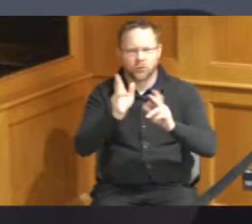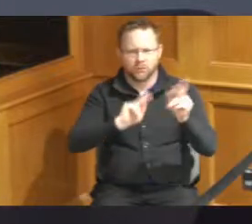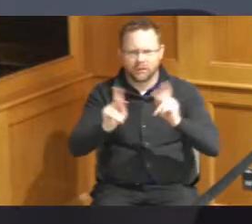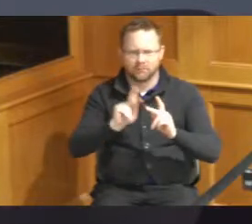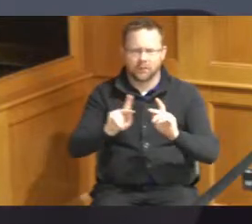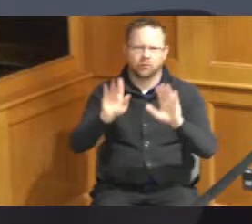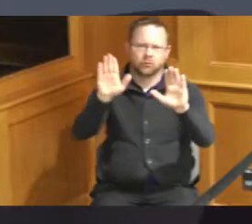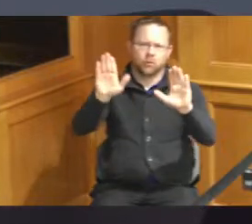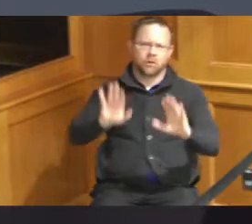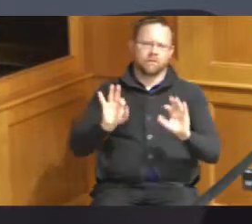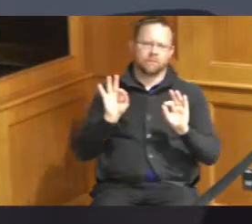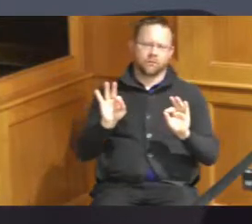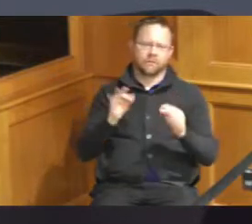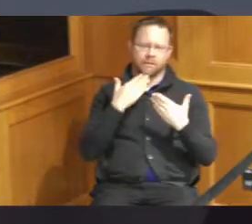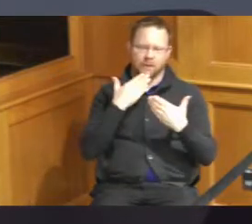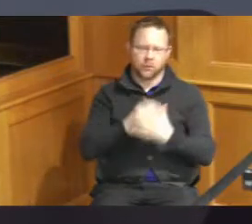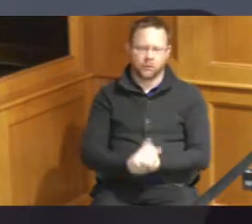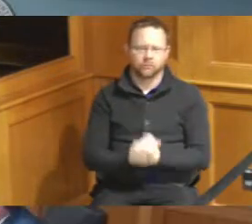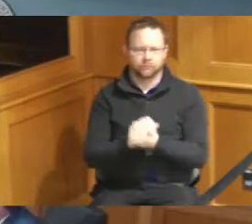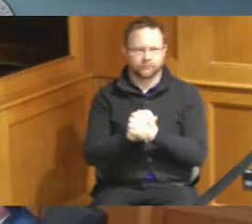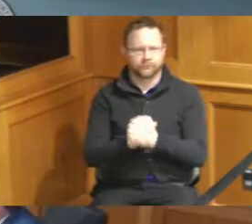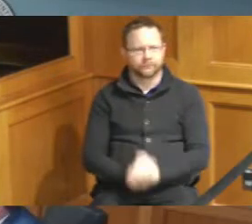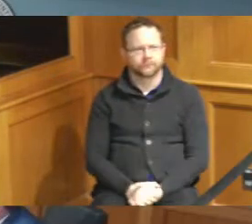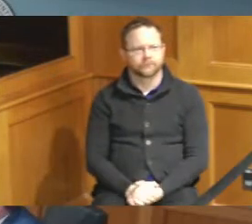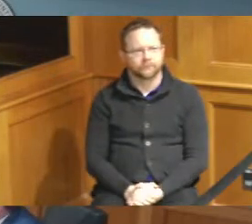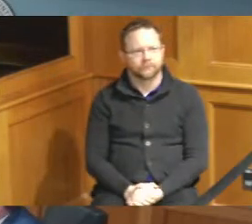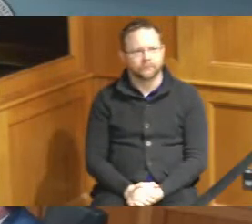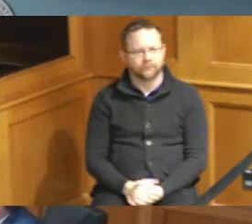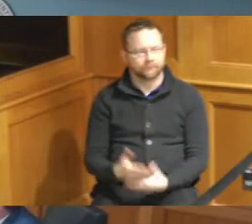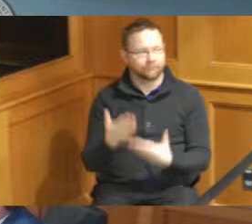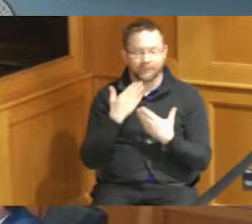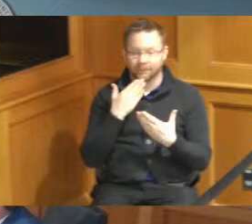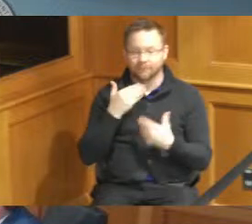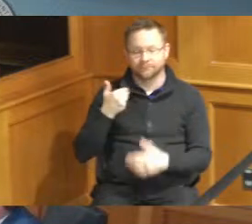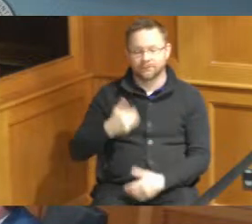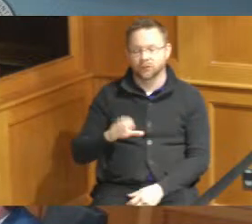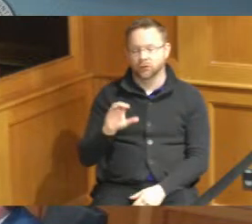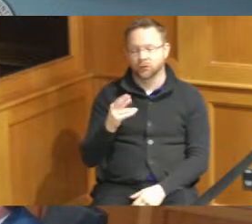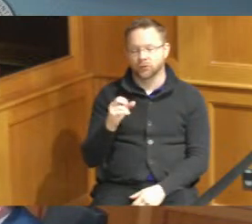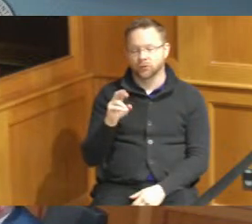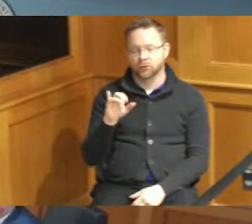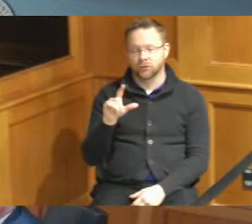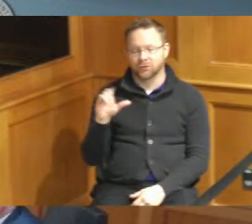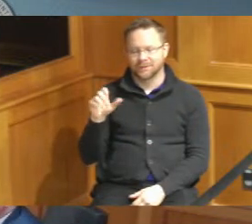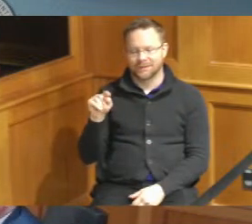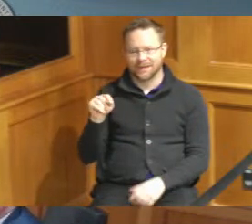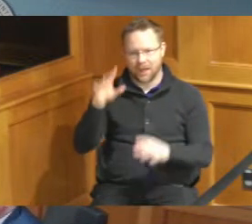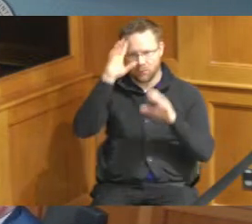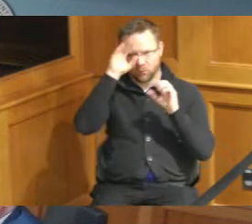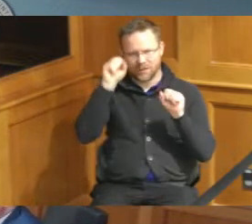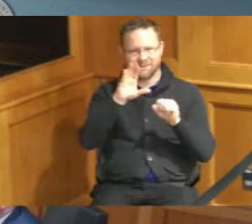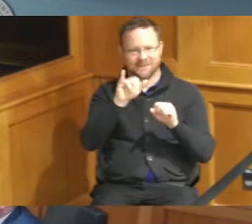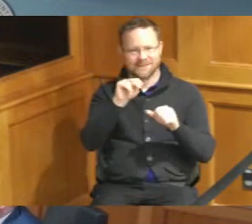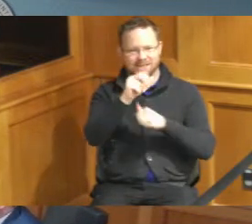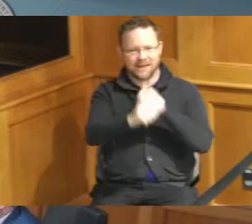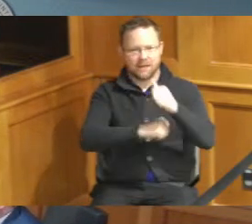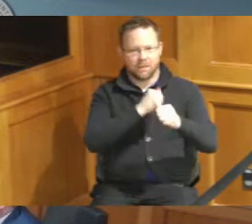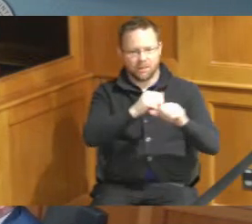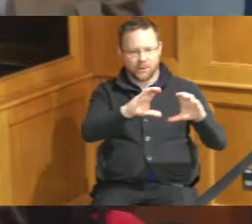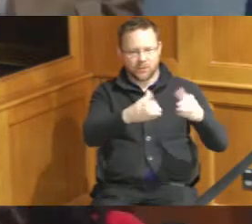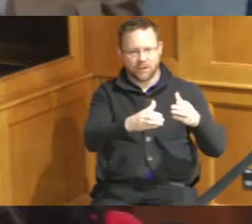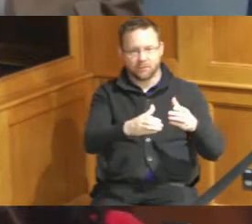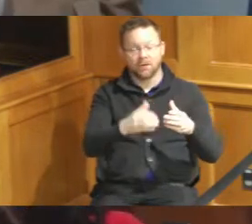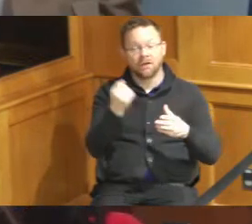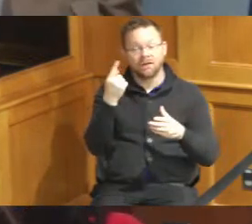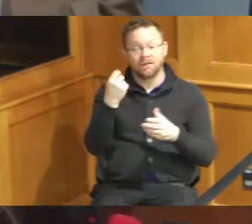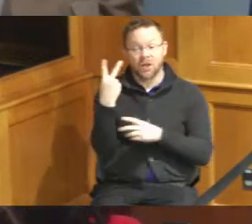awesome. Congratulations. Thank you. Thank you. So I am Cherylette, president of the Cincinnati Alumni Chapter, but we do